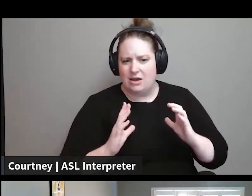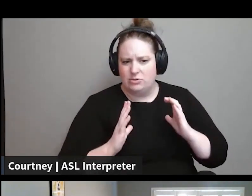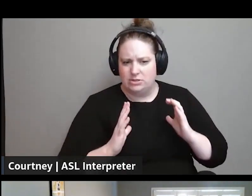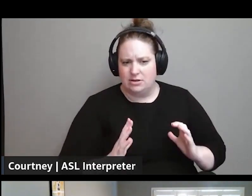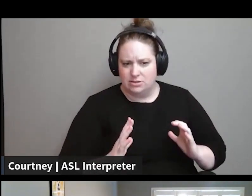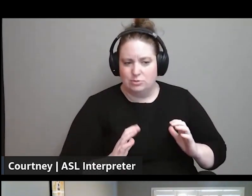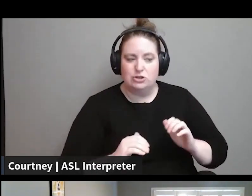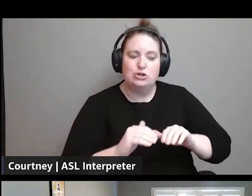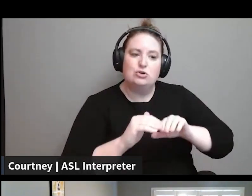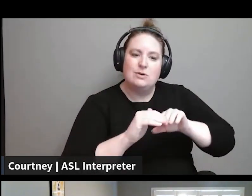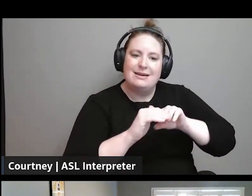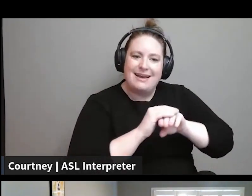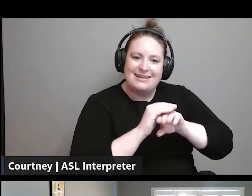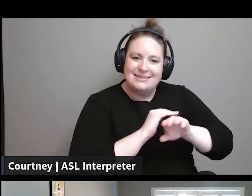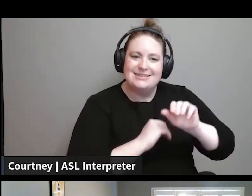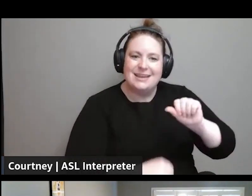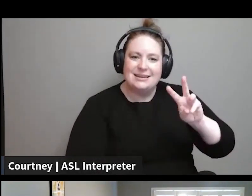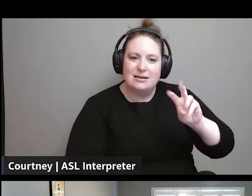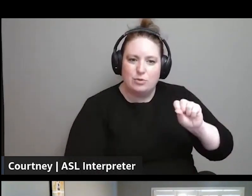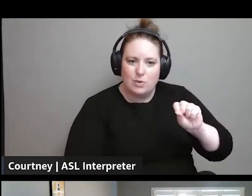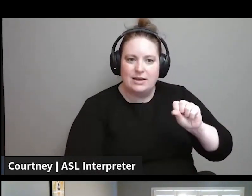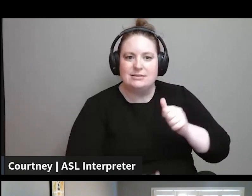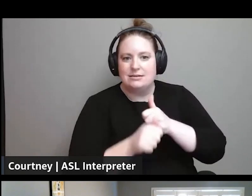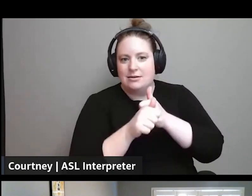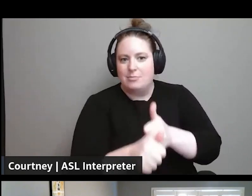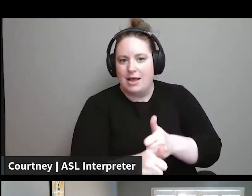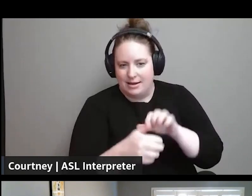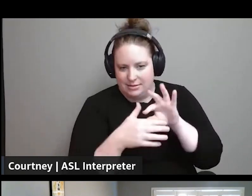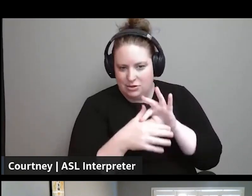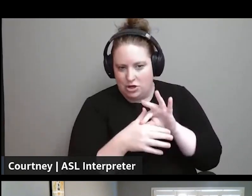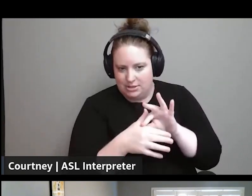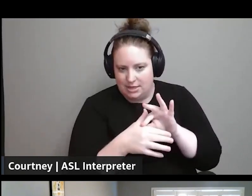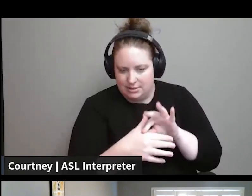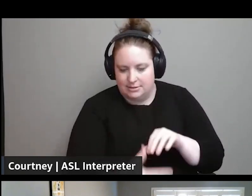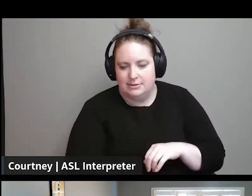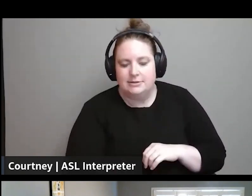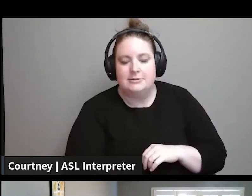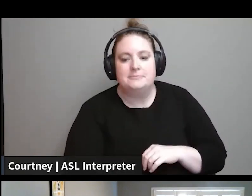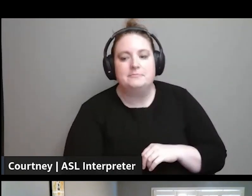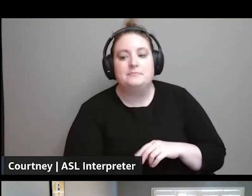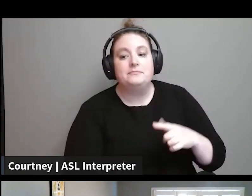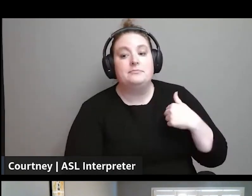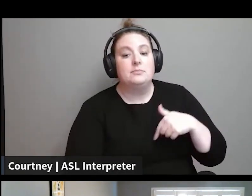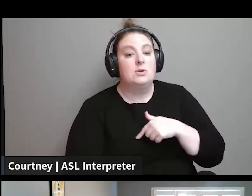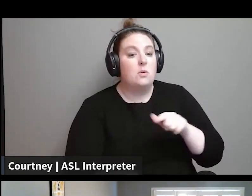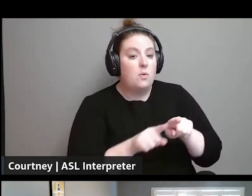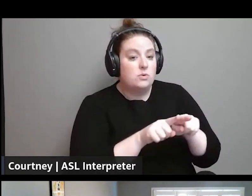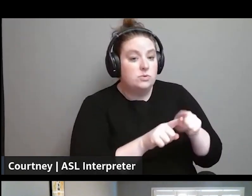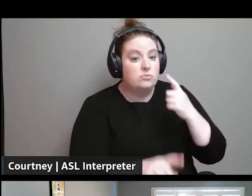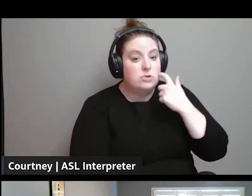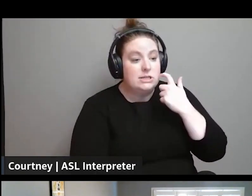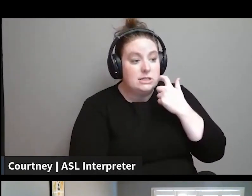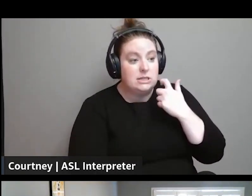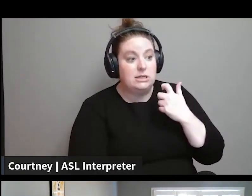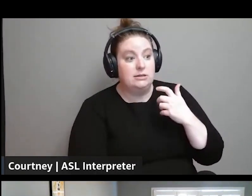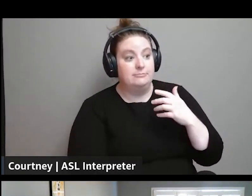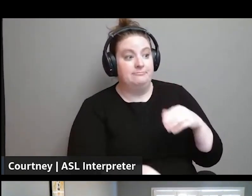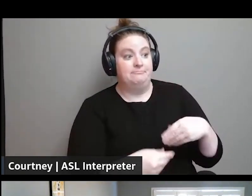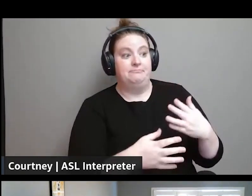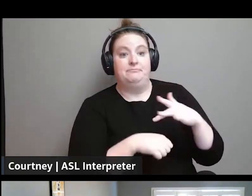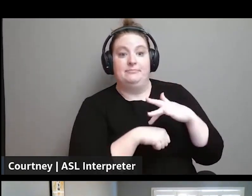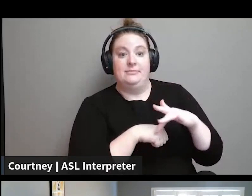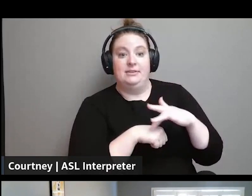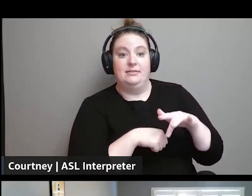to access AWS's compliance content. We also recently made available